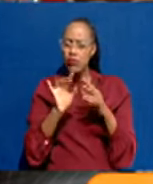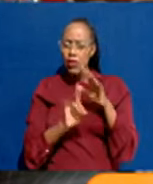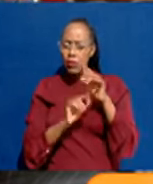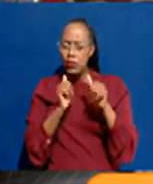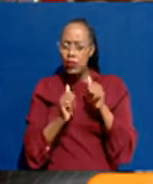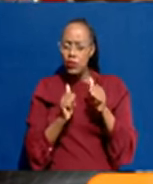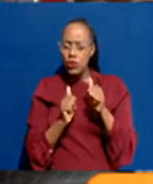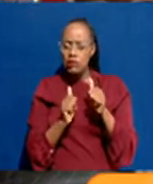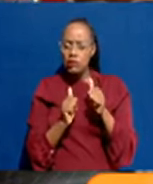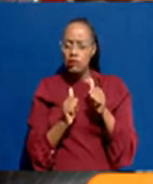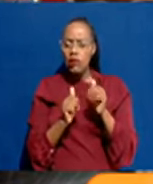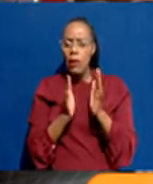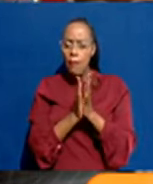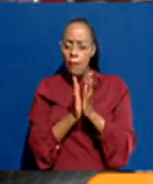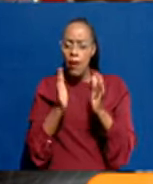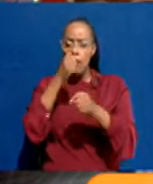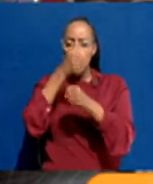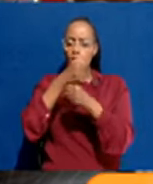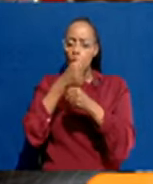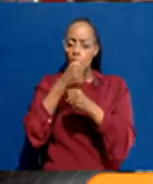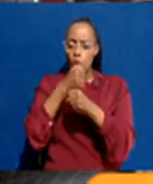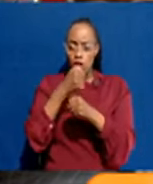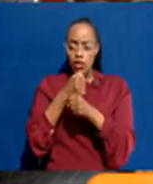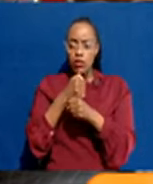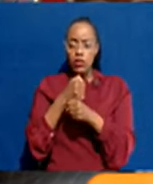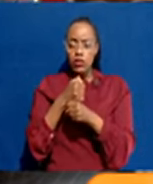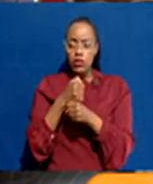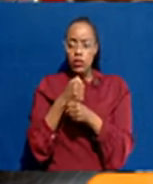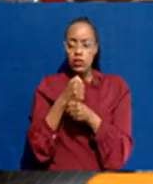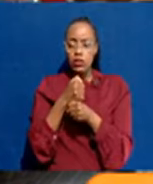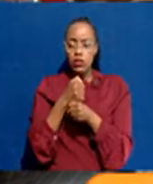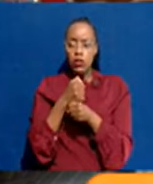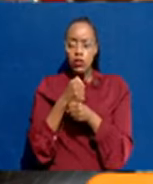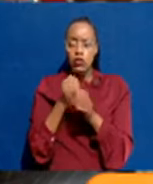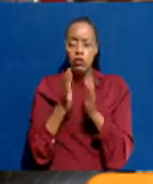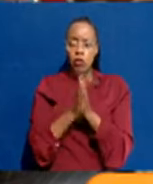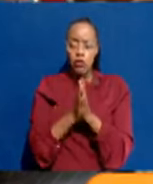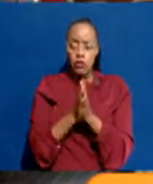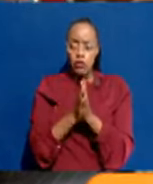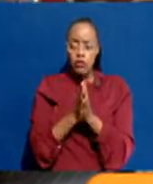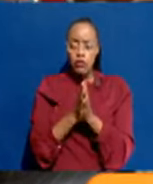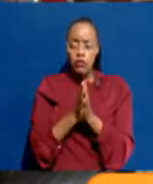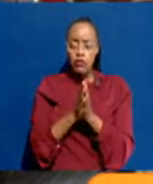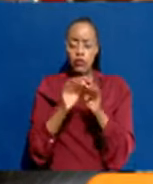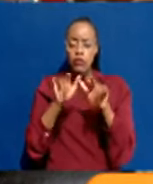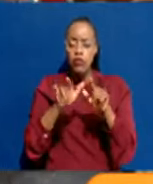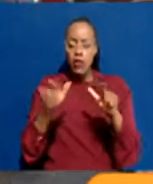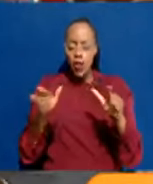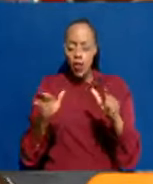He took public works and took land.